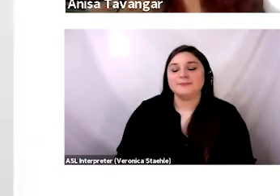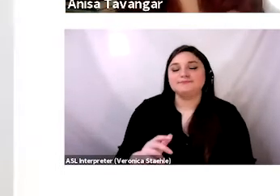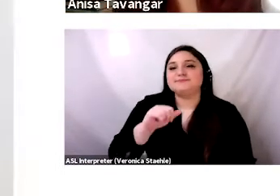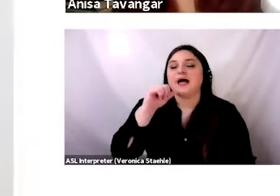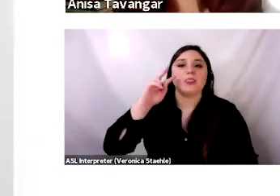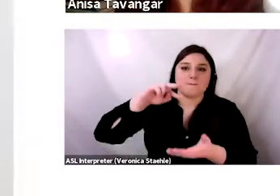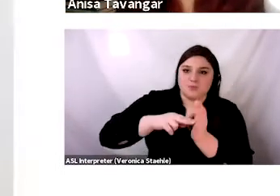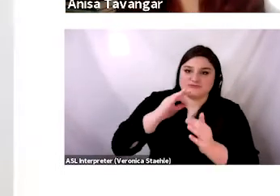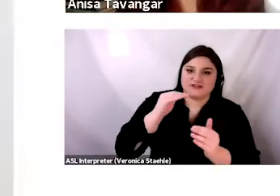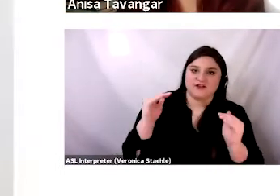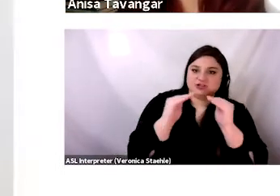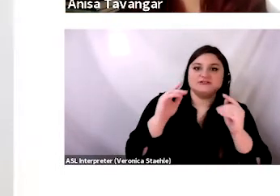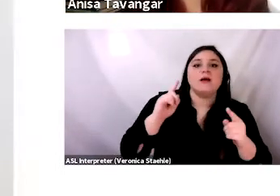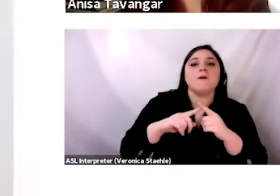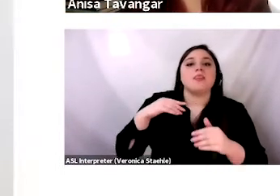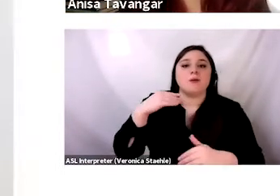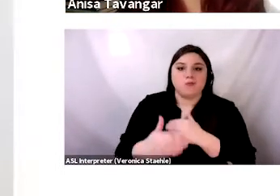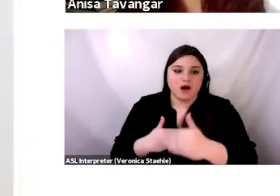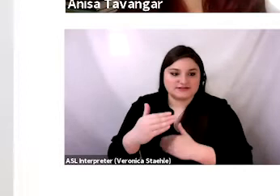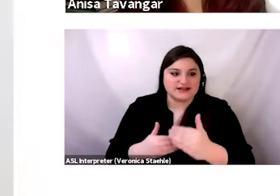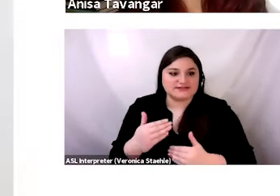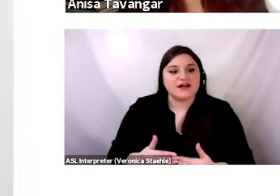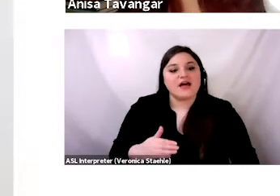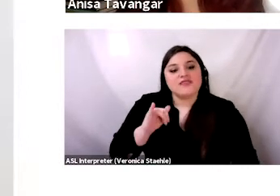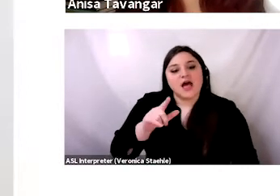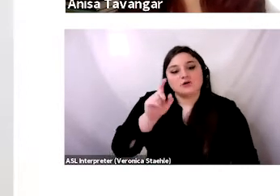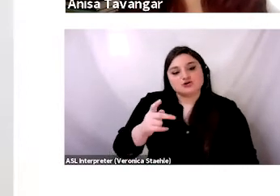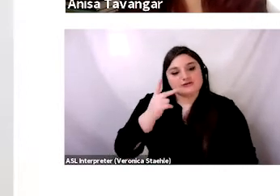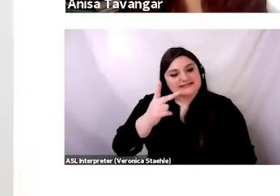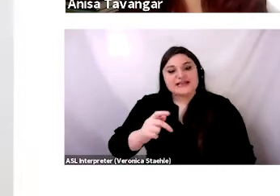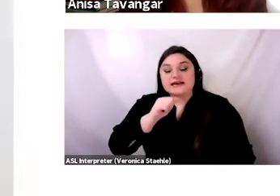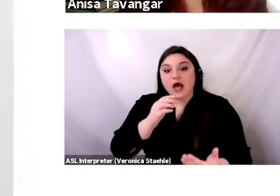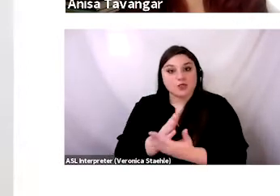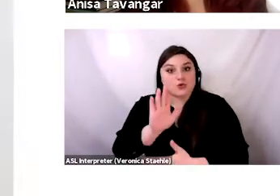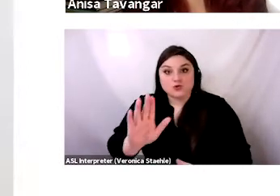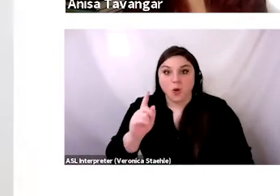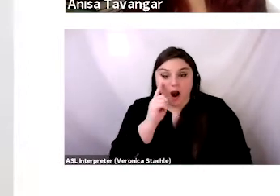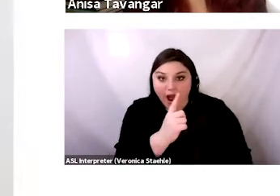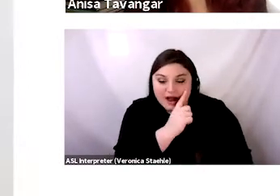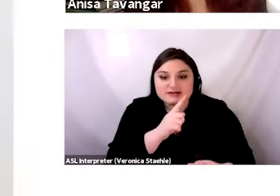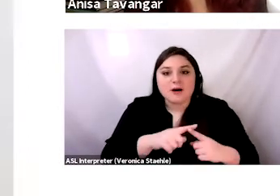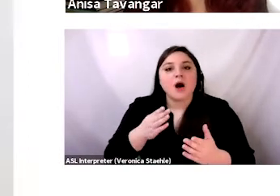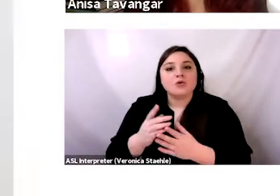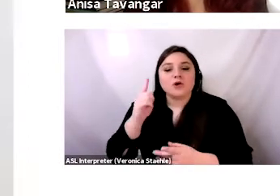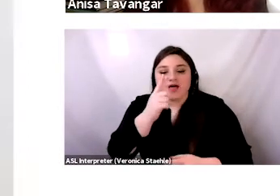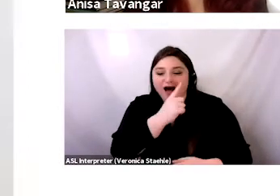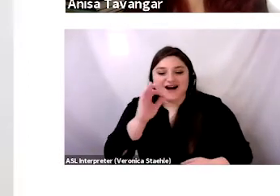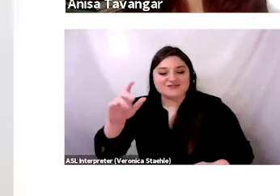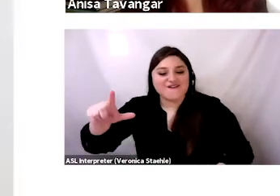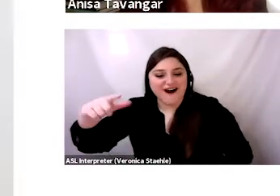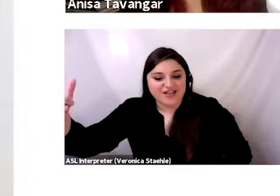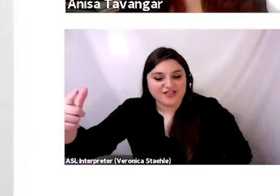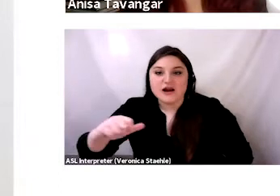the process of justice, and by its aid thou shalt see through thine own eyes and not through the eyes of others, and shalt know of thine own knowledge and not through the knowledge of thy